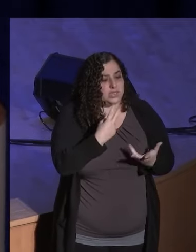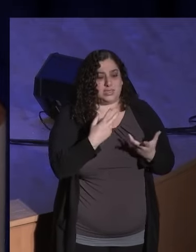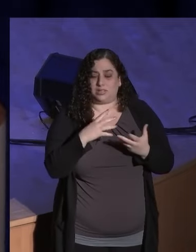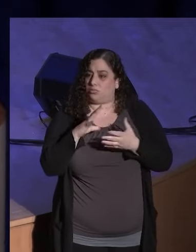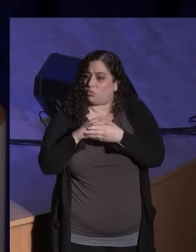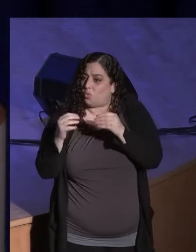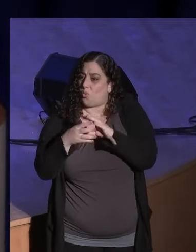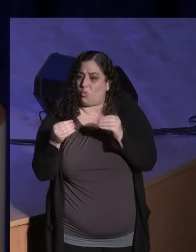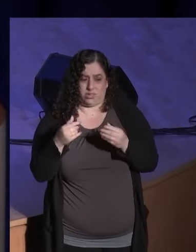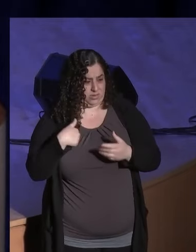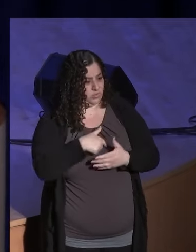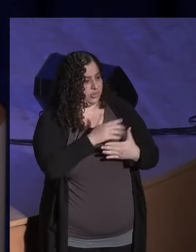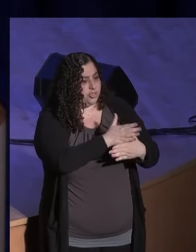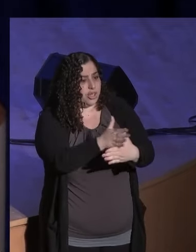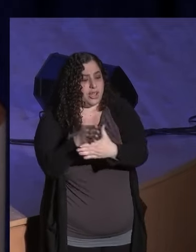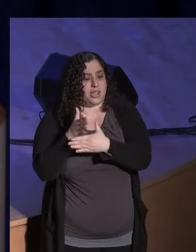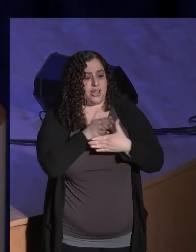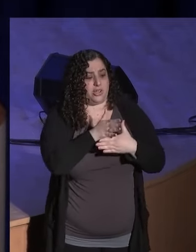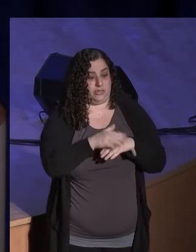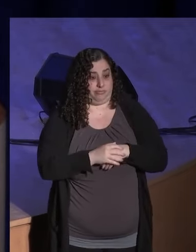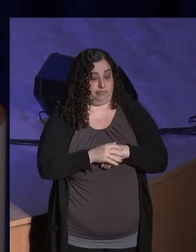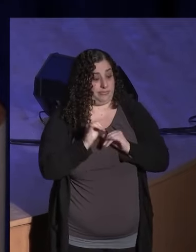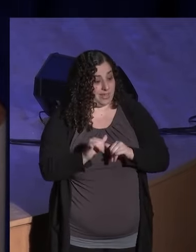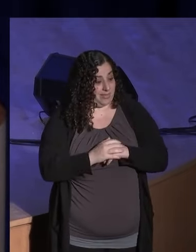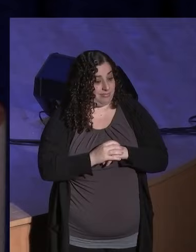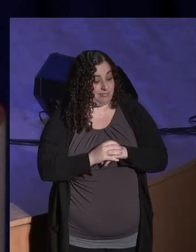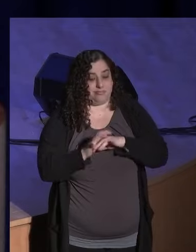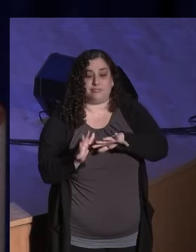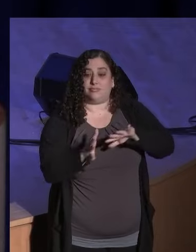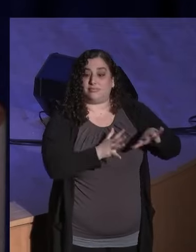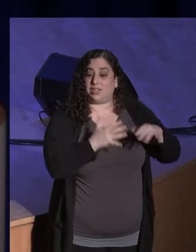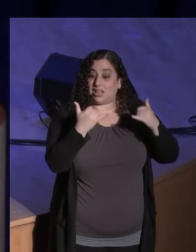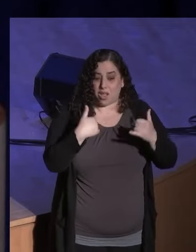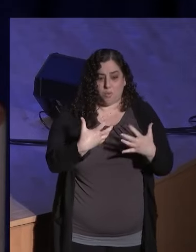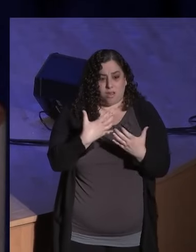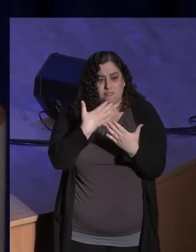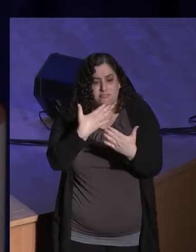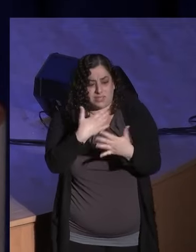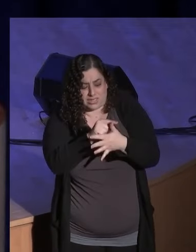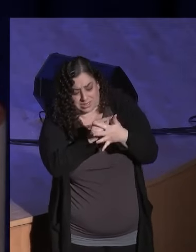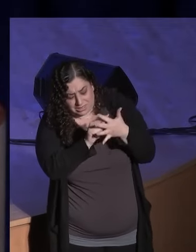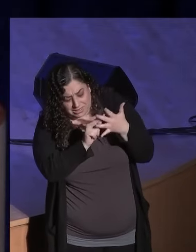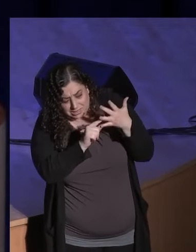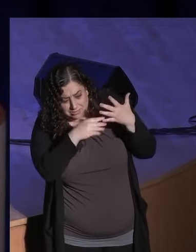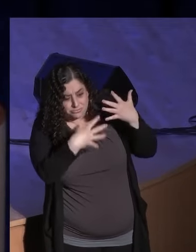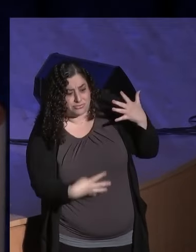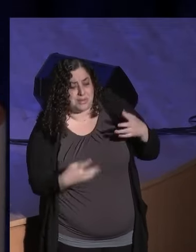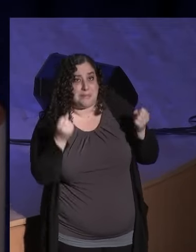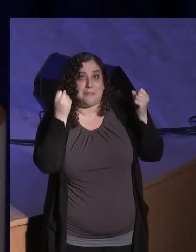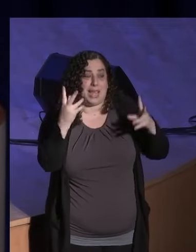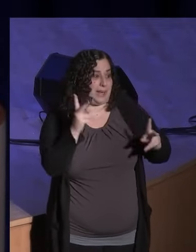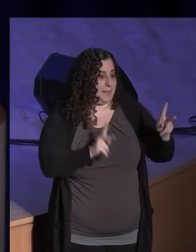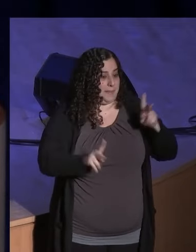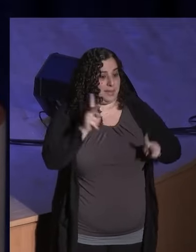gratitude to everyone whose efforts have helped to get us here. This year's program, Indigenous Voices of the Americas, would not